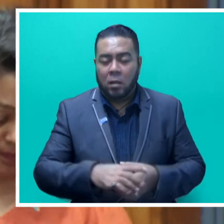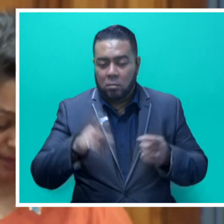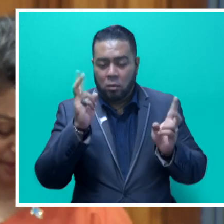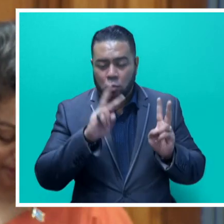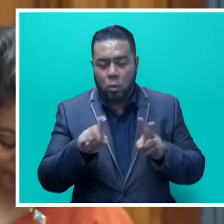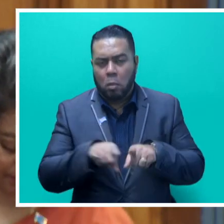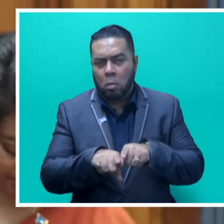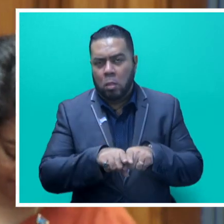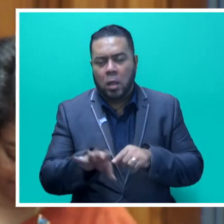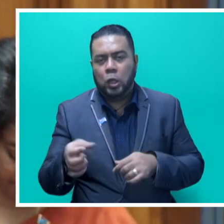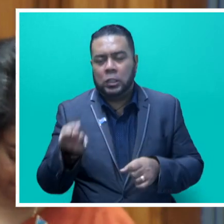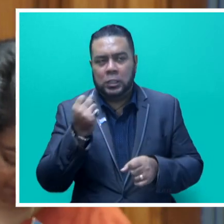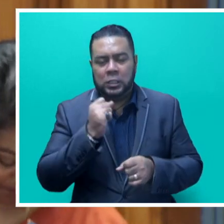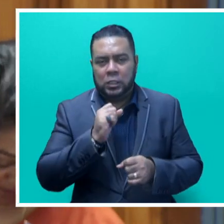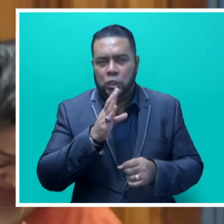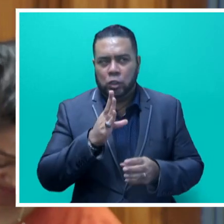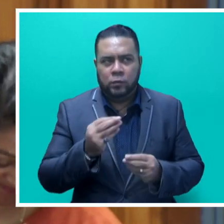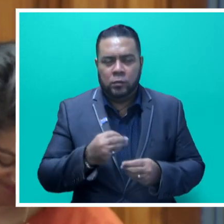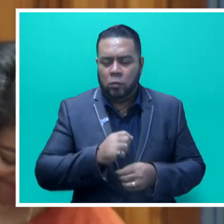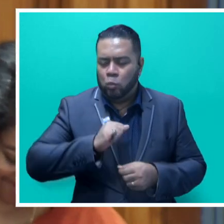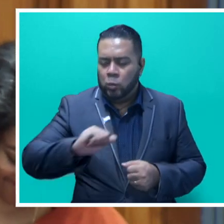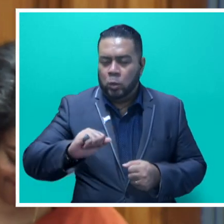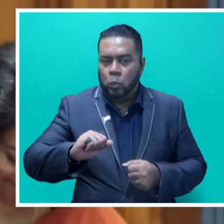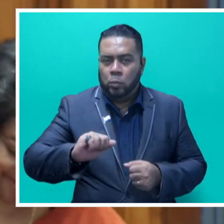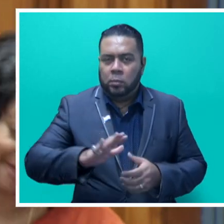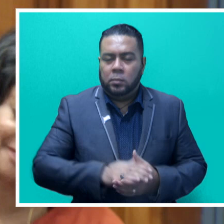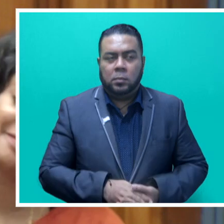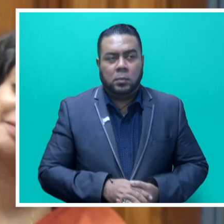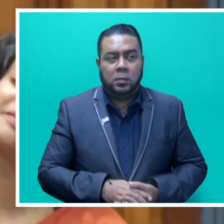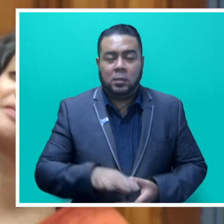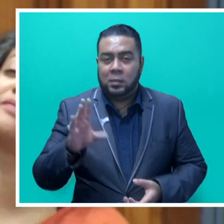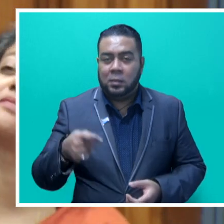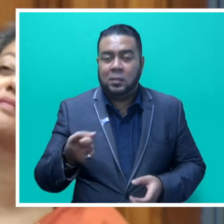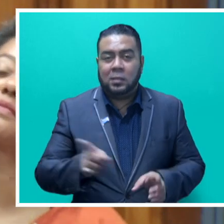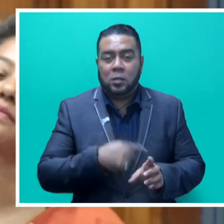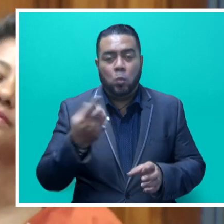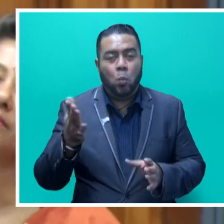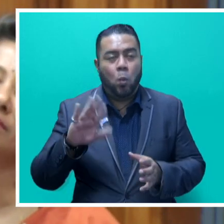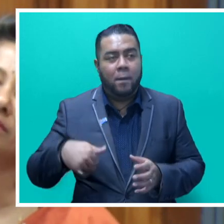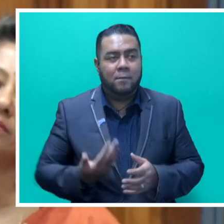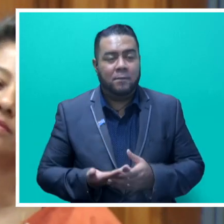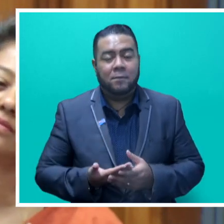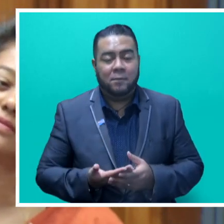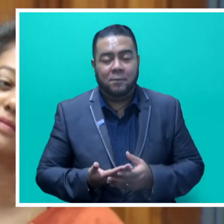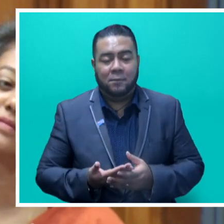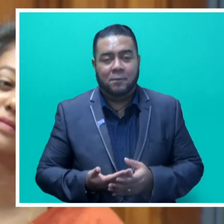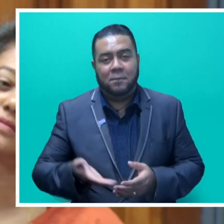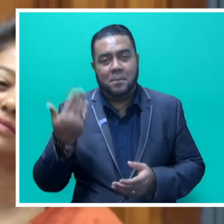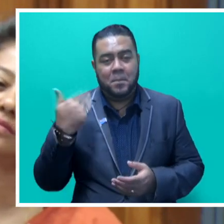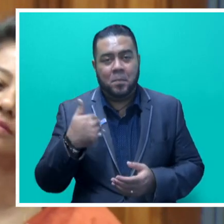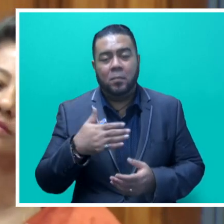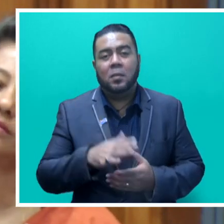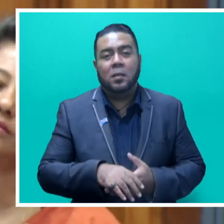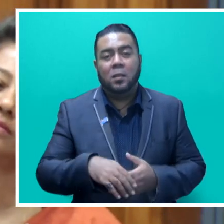and not so soft rebuke were warranted. Not to mention his late wife, the Ngon Marambal Rokatundaketi, and the indirect